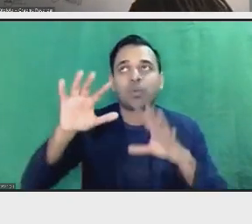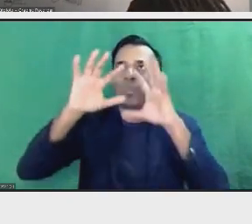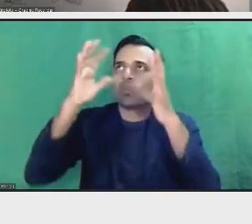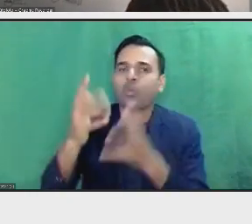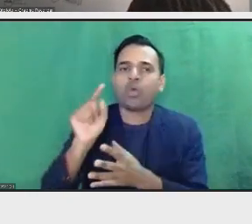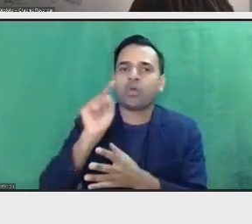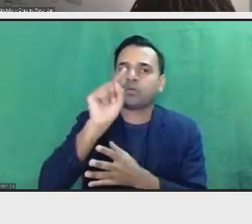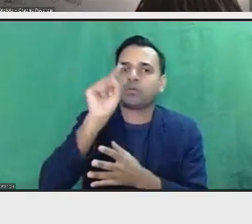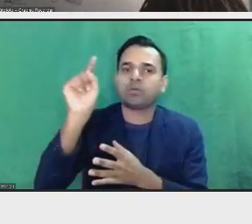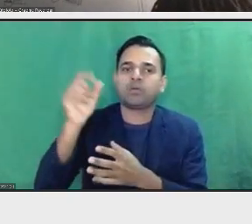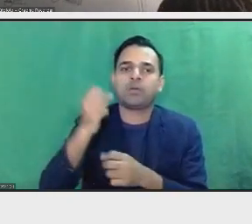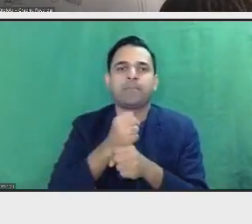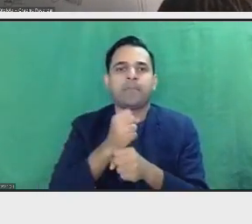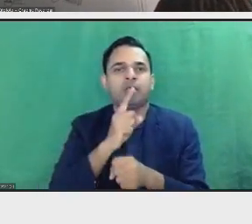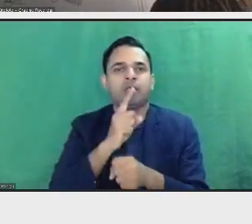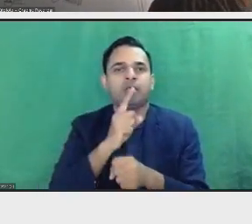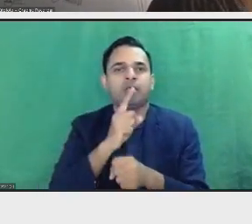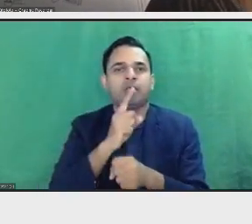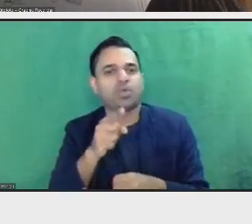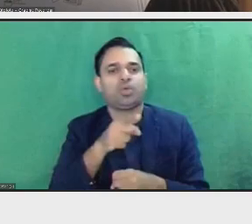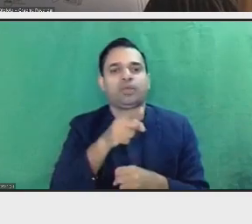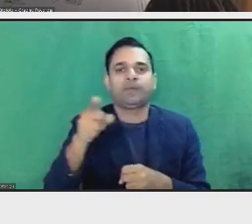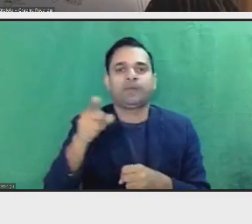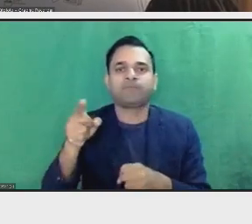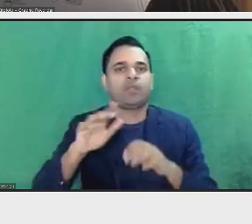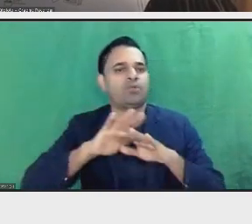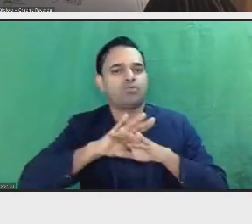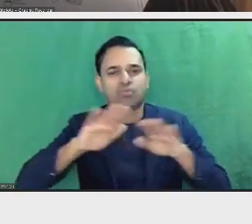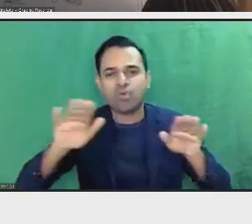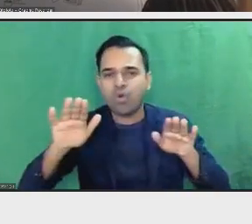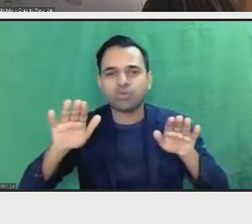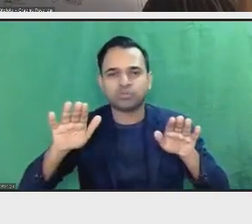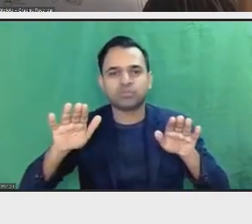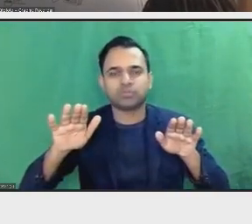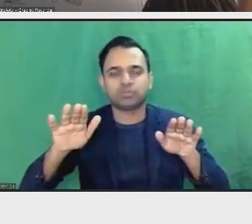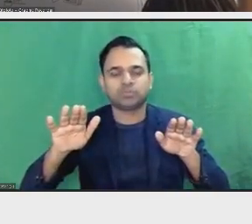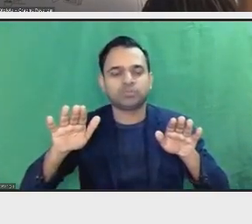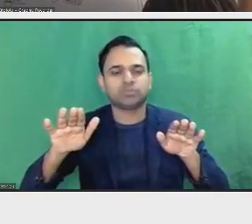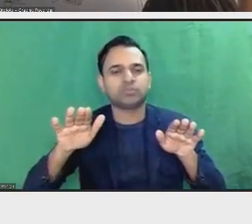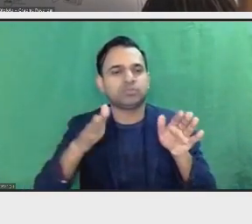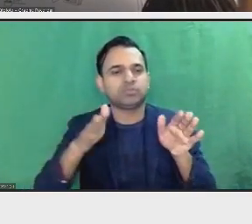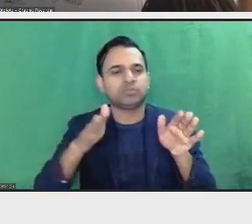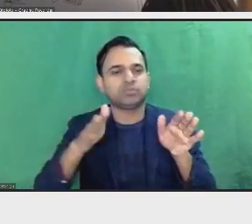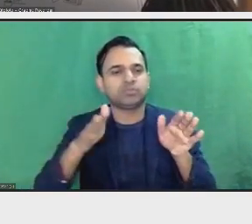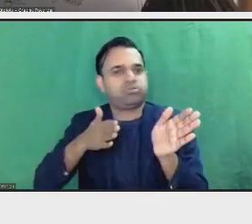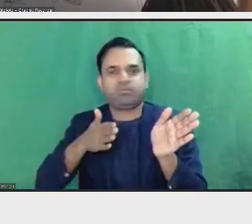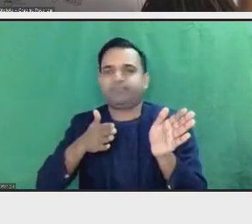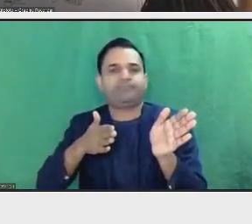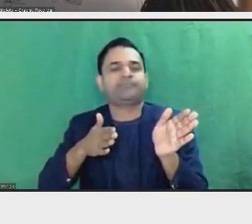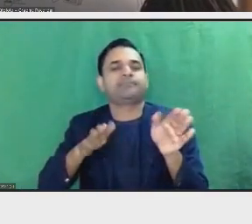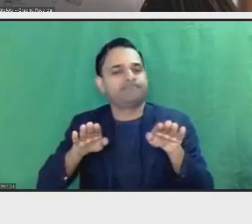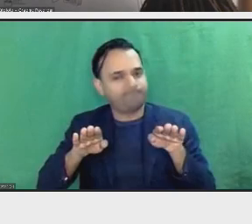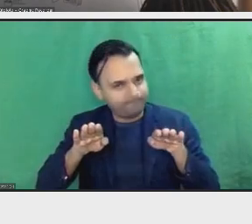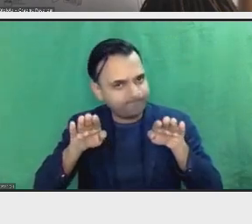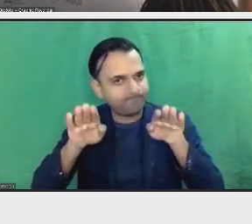the post-2020 Global Biodiversity Framework. Thank you for being part of this event. Muchas